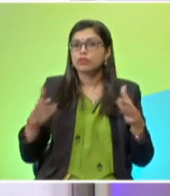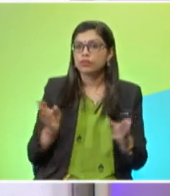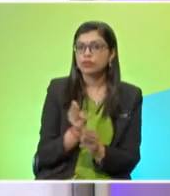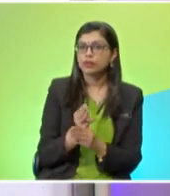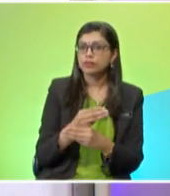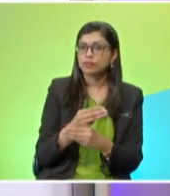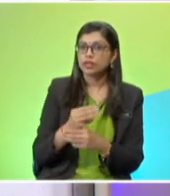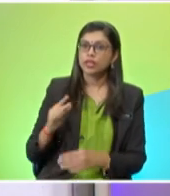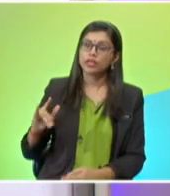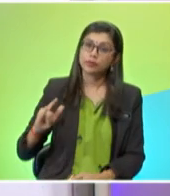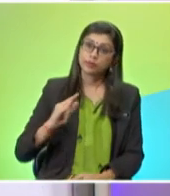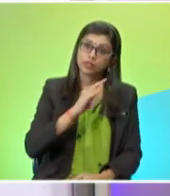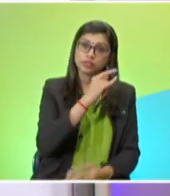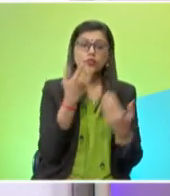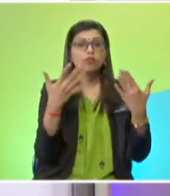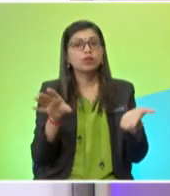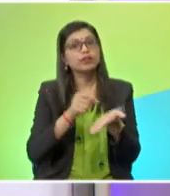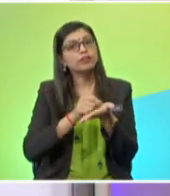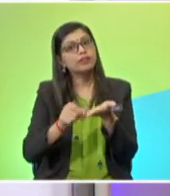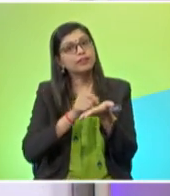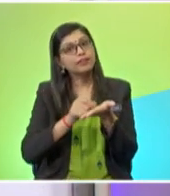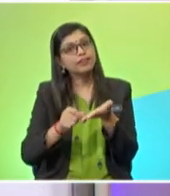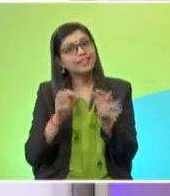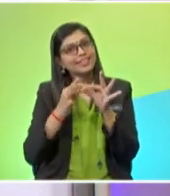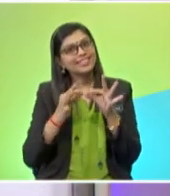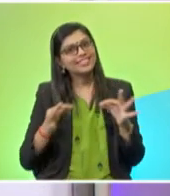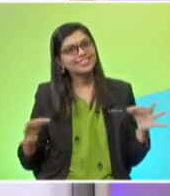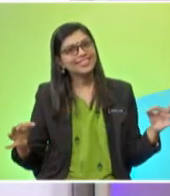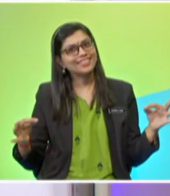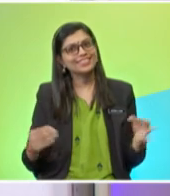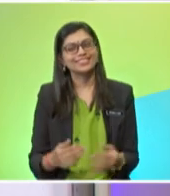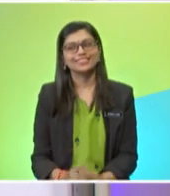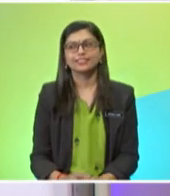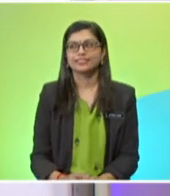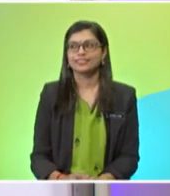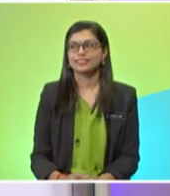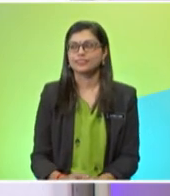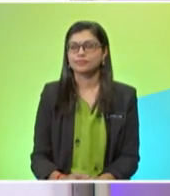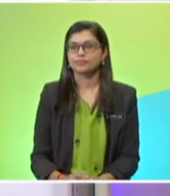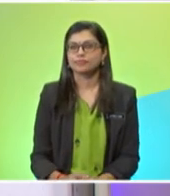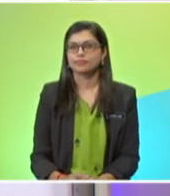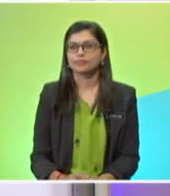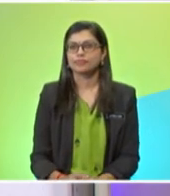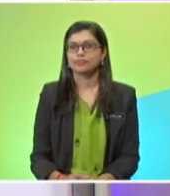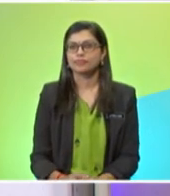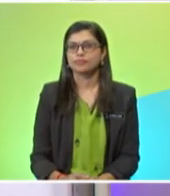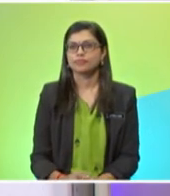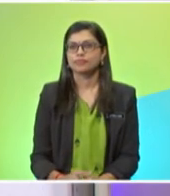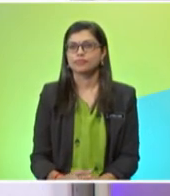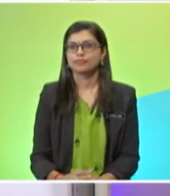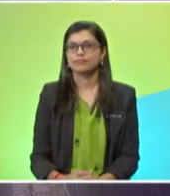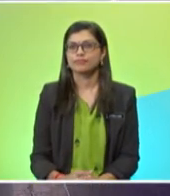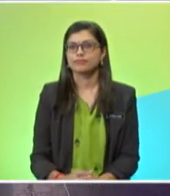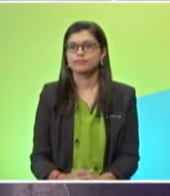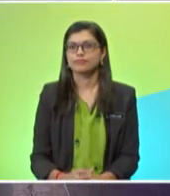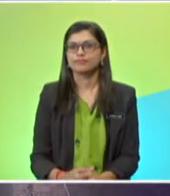the sentences. It's very fun actually when making the aircraft.